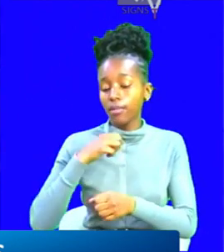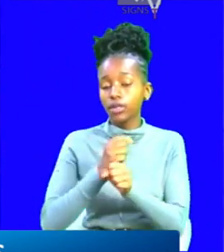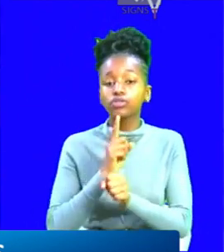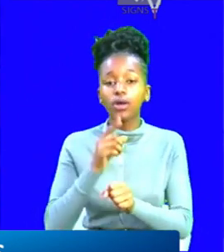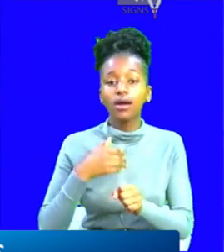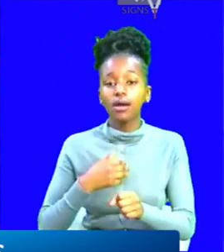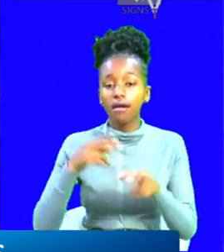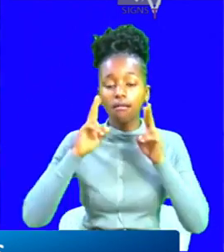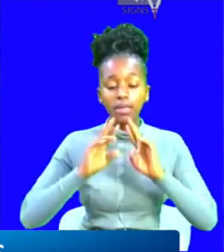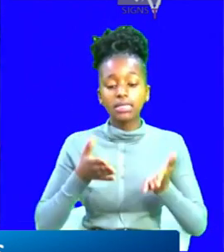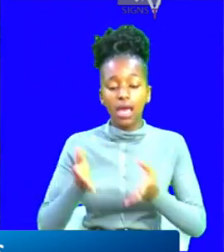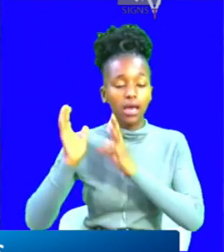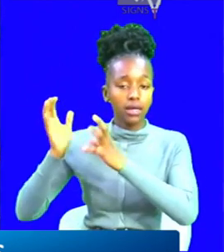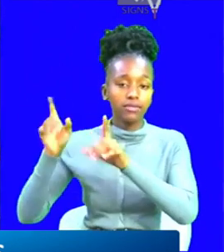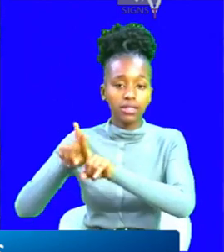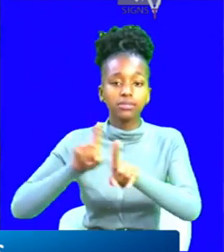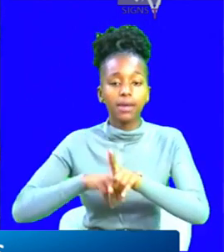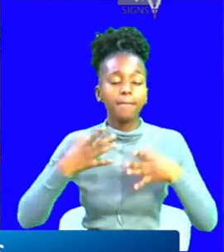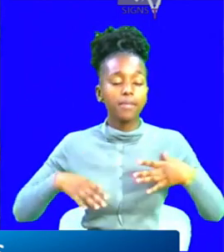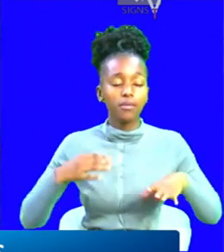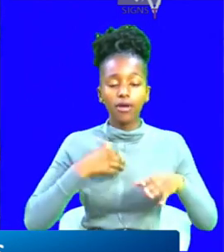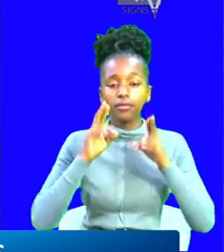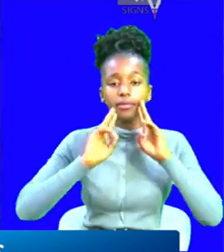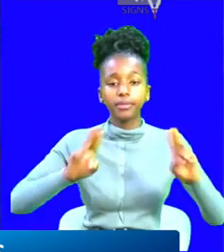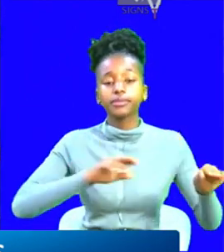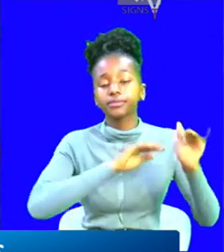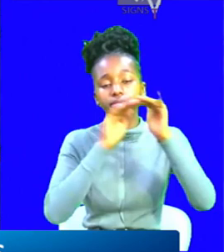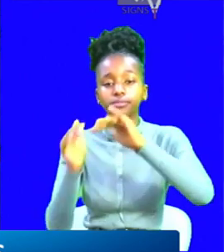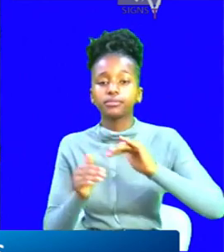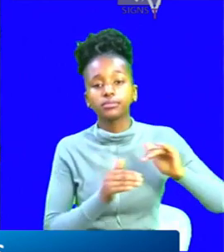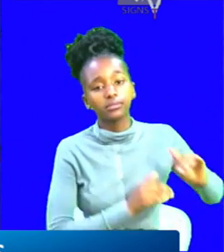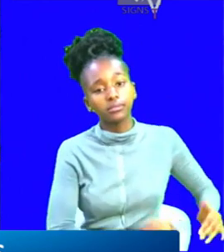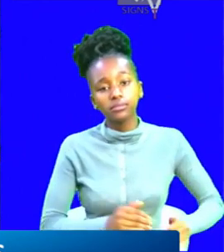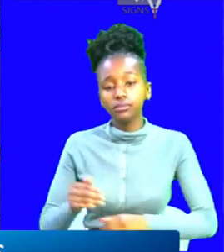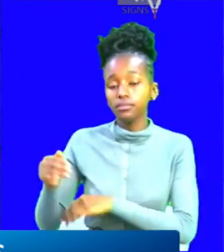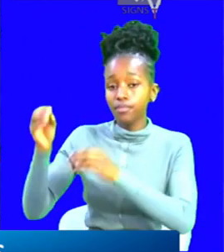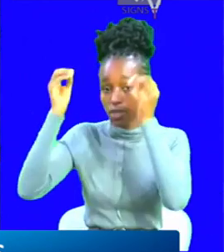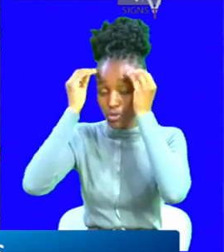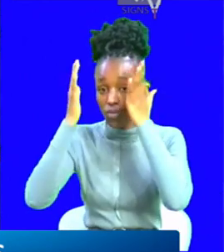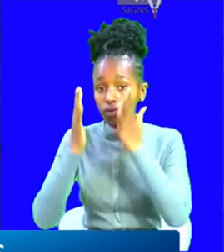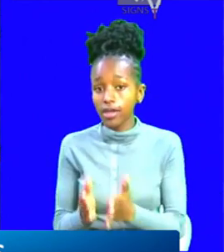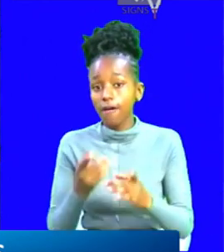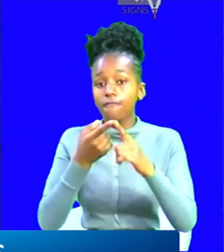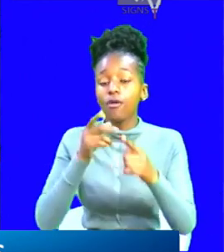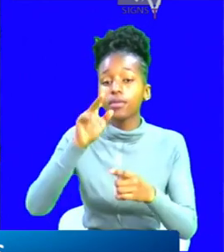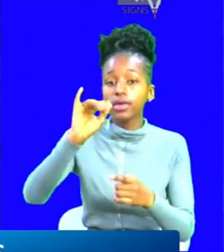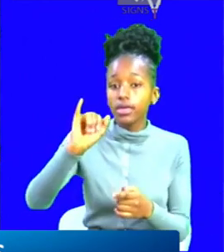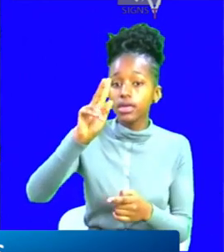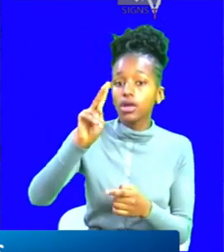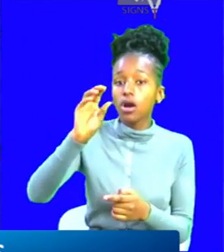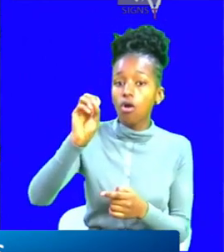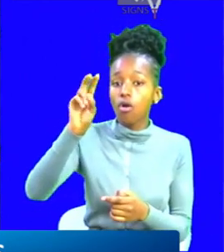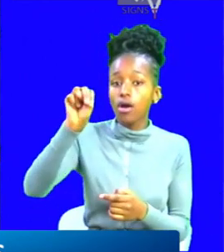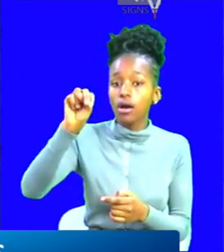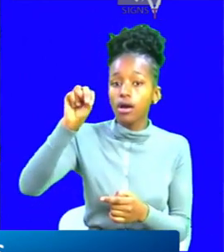kwamba wananchi wanapata usalama bila kutishia. And away from that, 2 students of Ikonge Girls suffer from